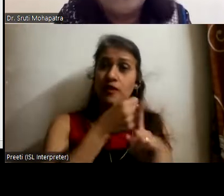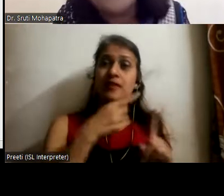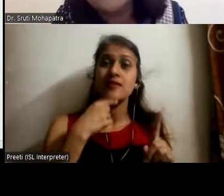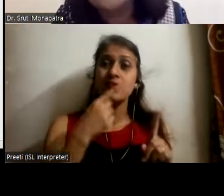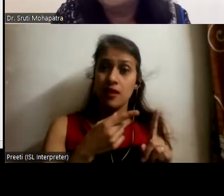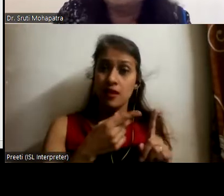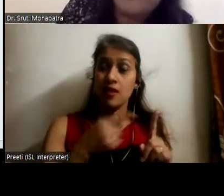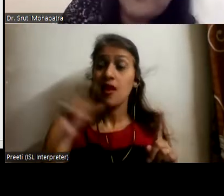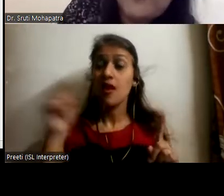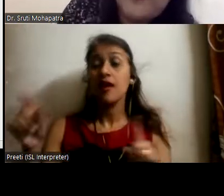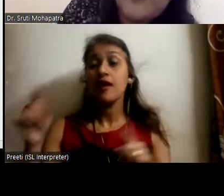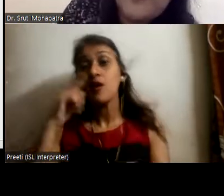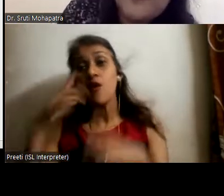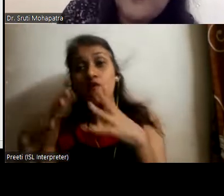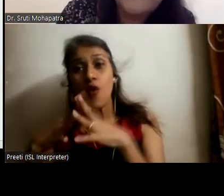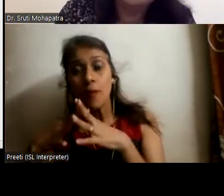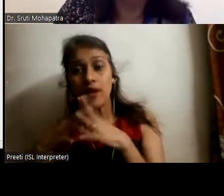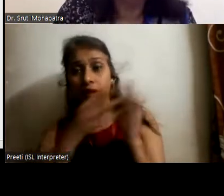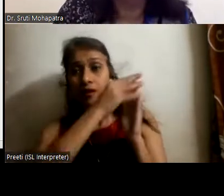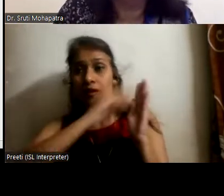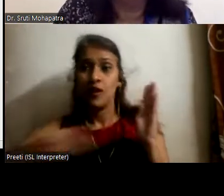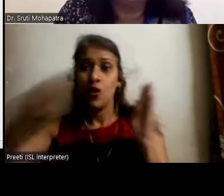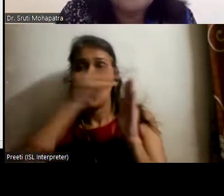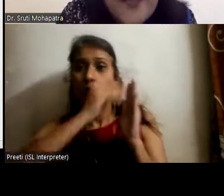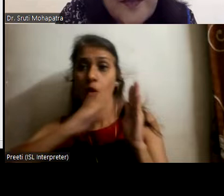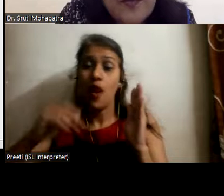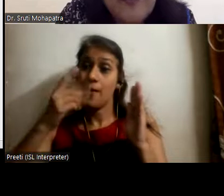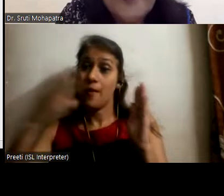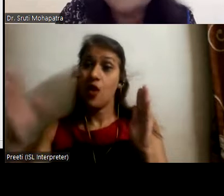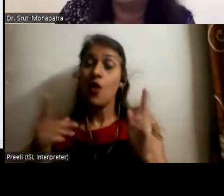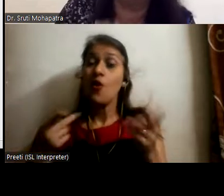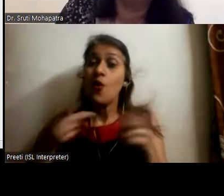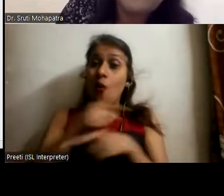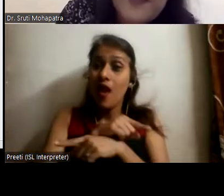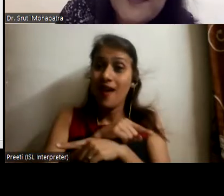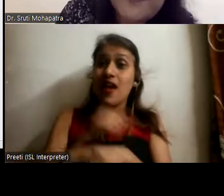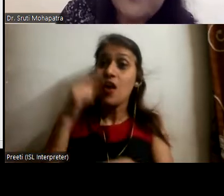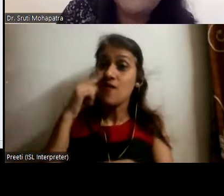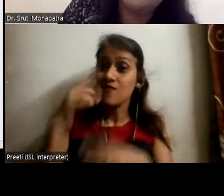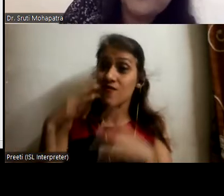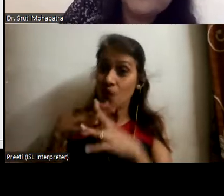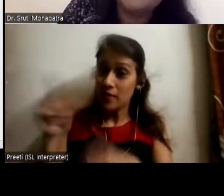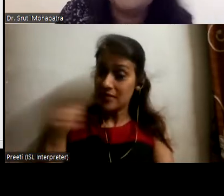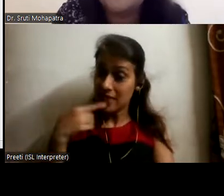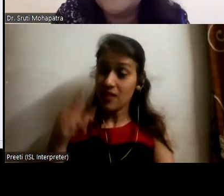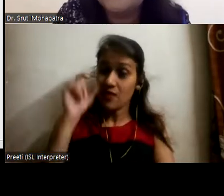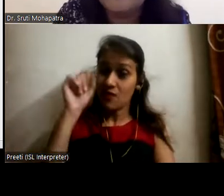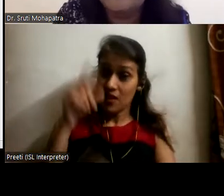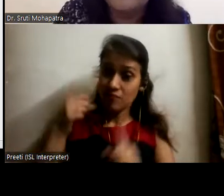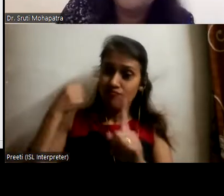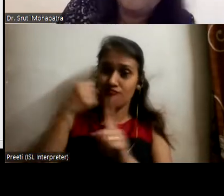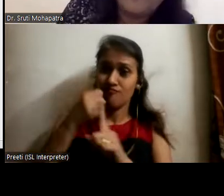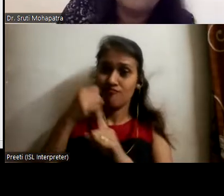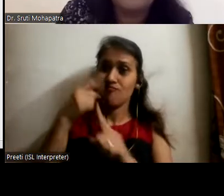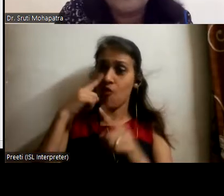a lot of things from the disability sector. The feminism movement says the disability sector, actually the disability rights